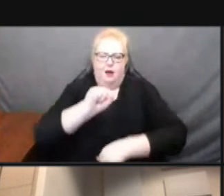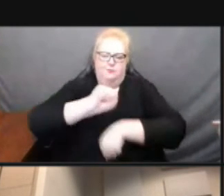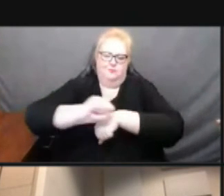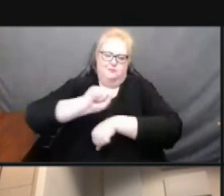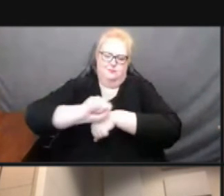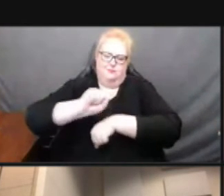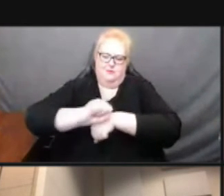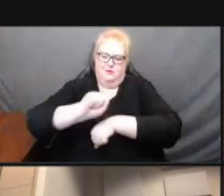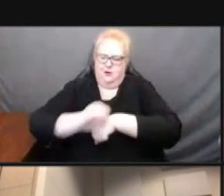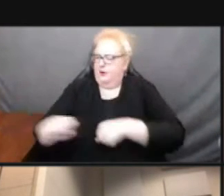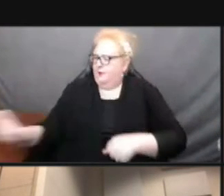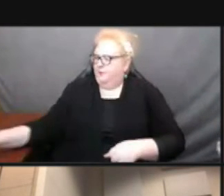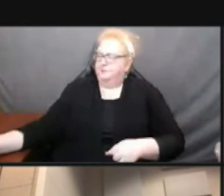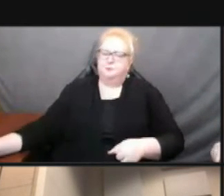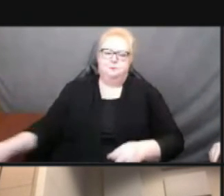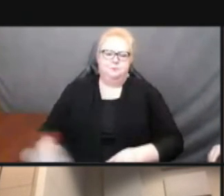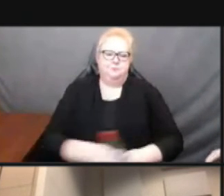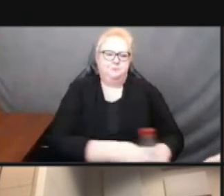We have a mayor